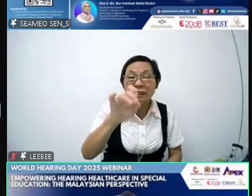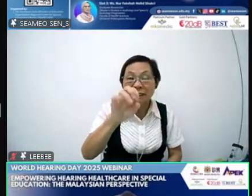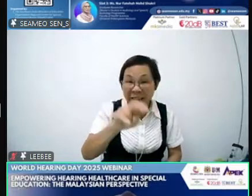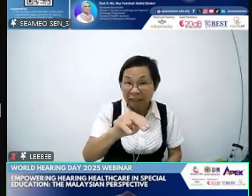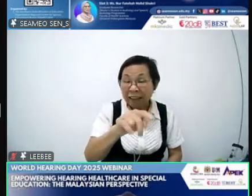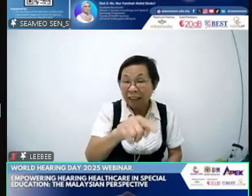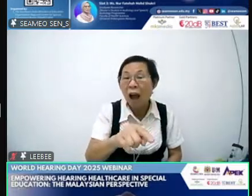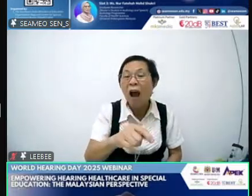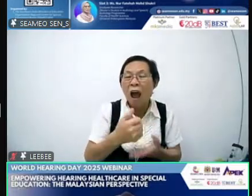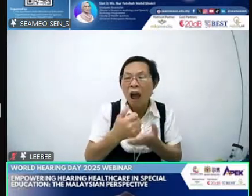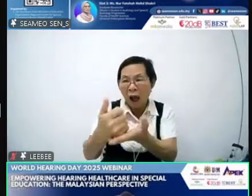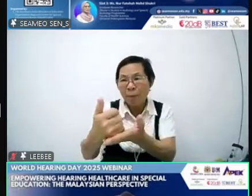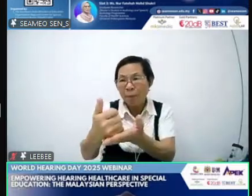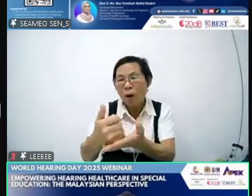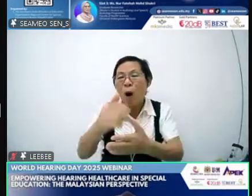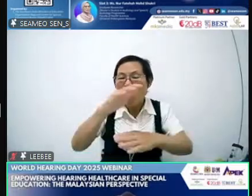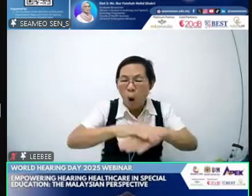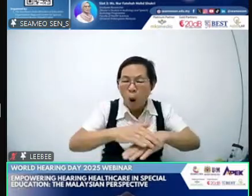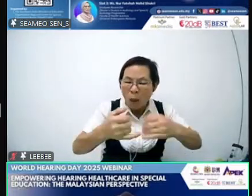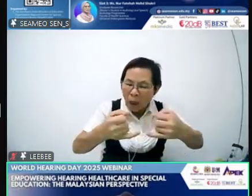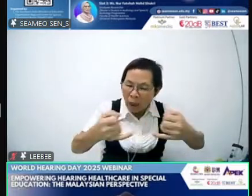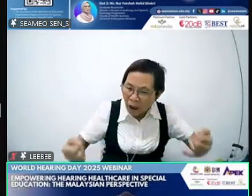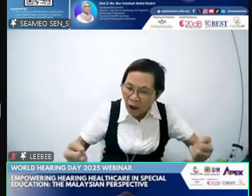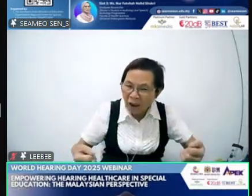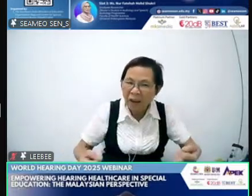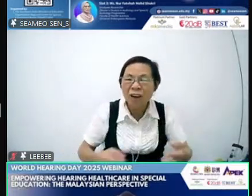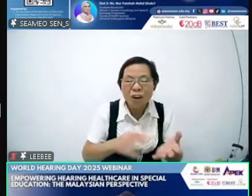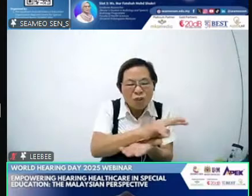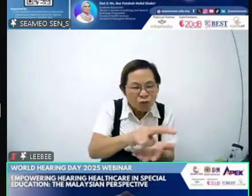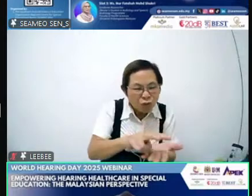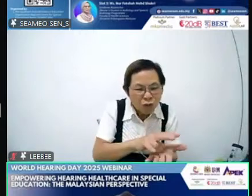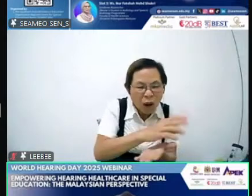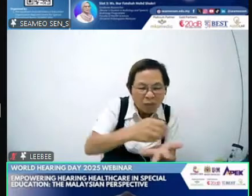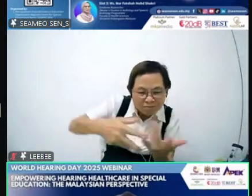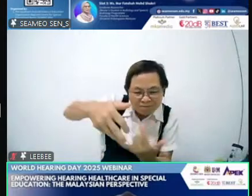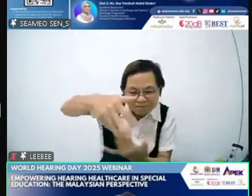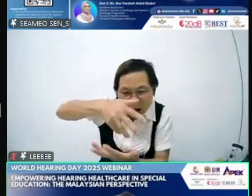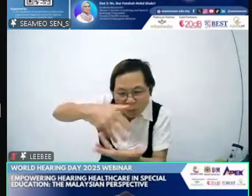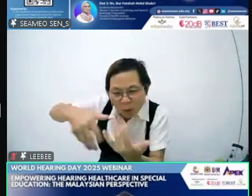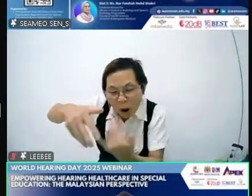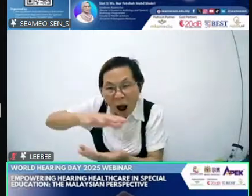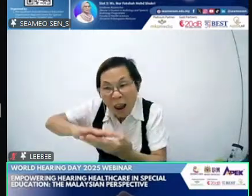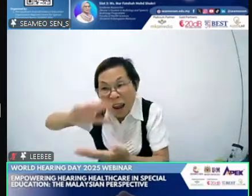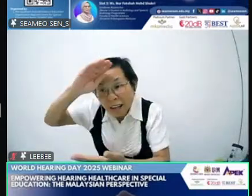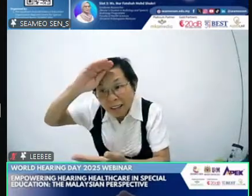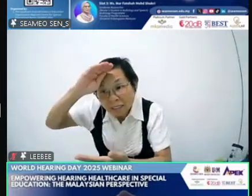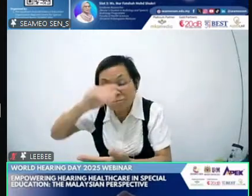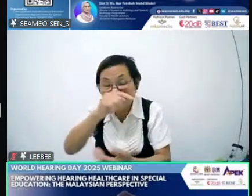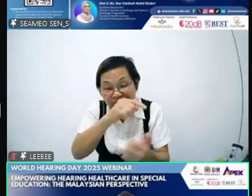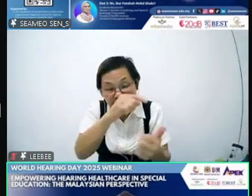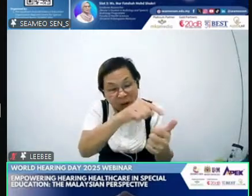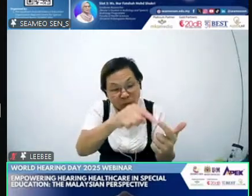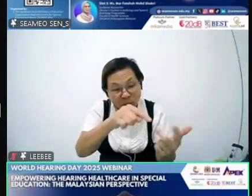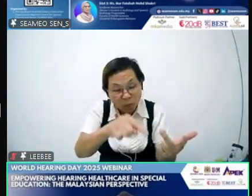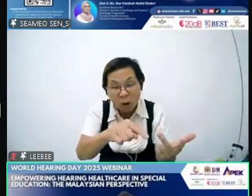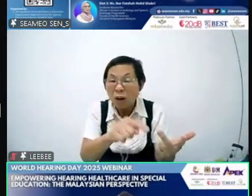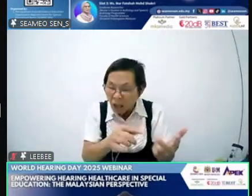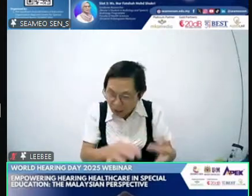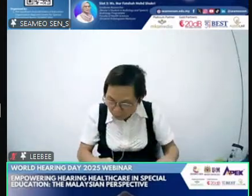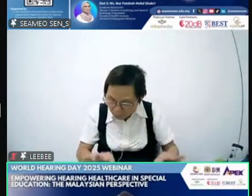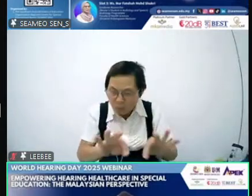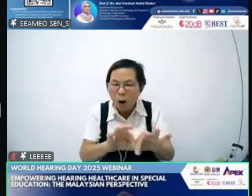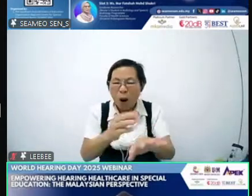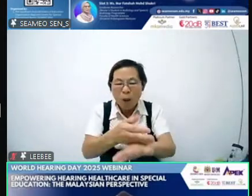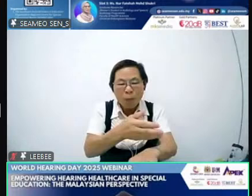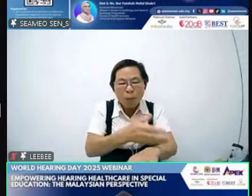include online modules, instructional videos, and interactive learning platforms, significantly improve